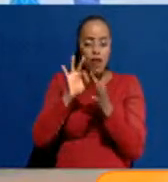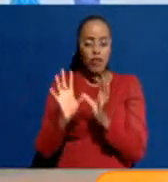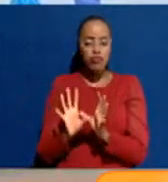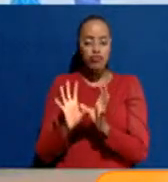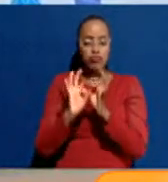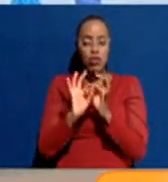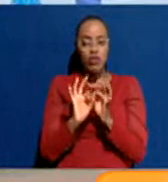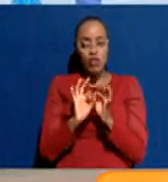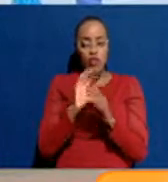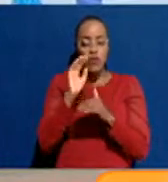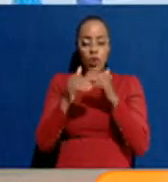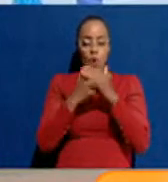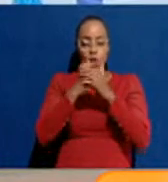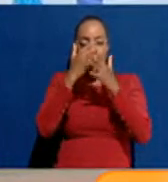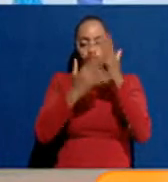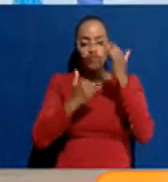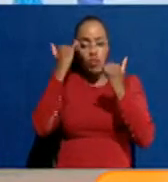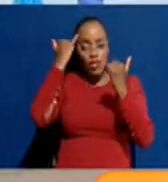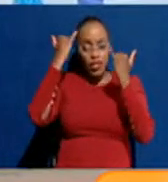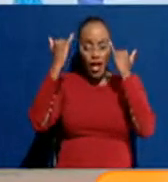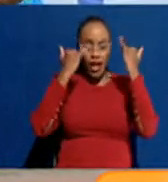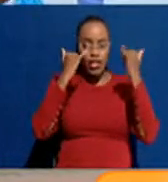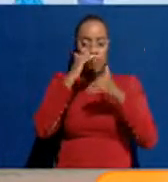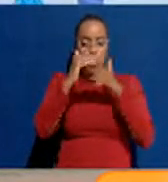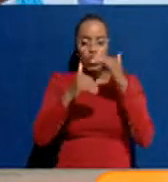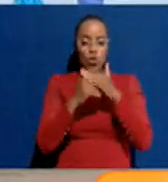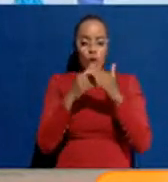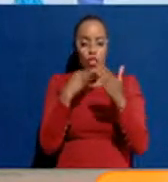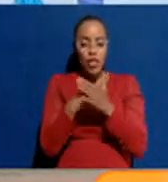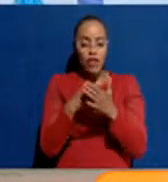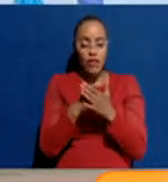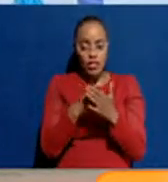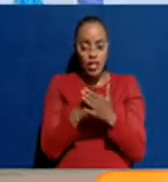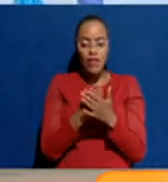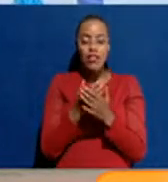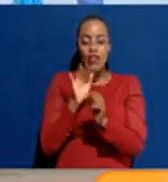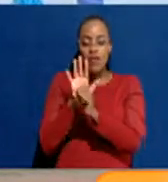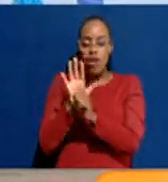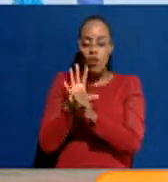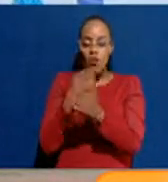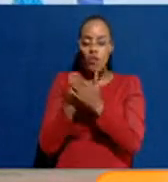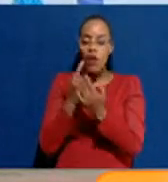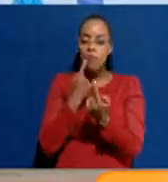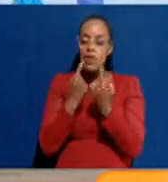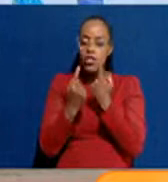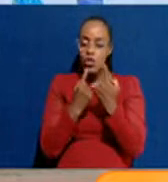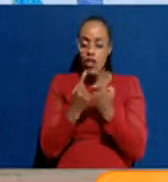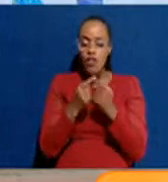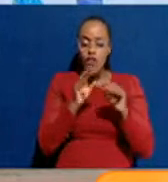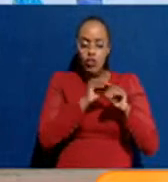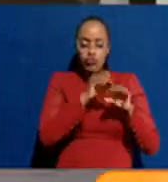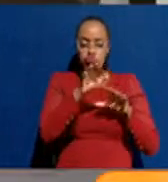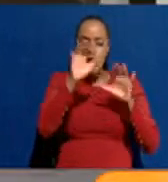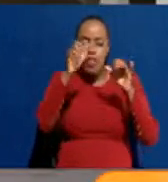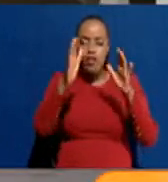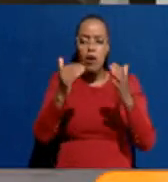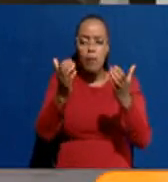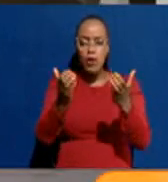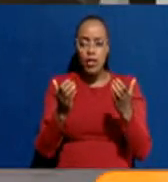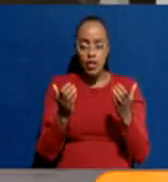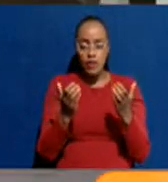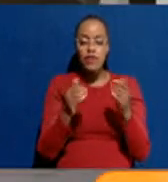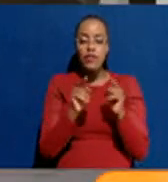connect all of these ideas out there, all of these financing, billions of dollars we talk about, to the farmers that need them. And even